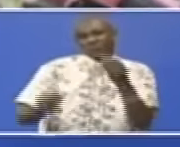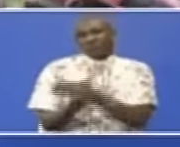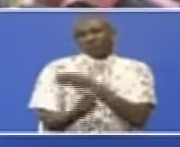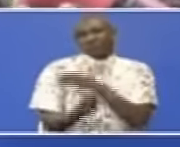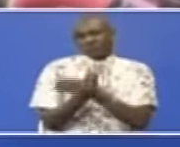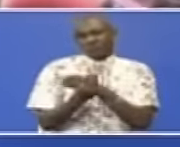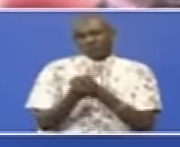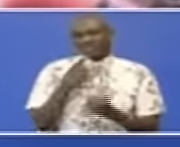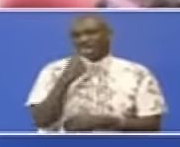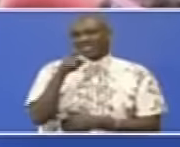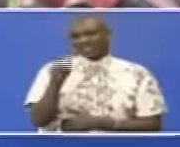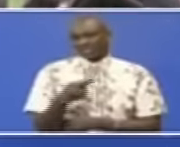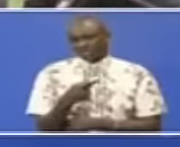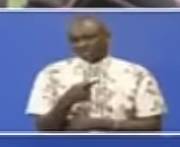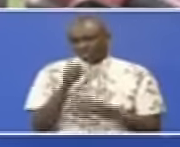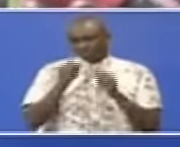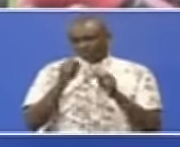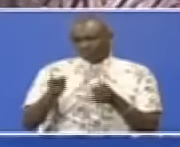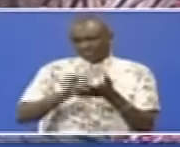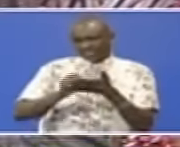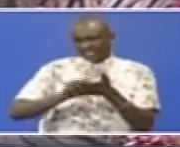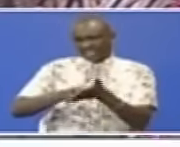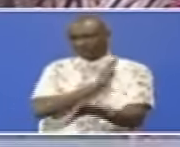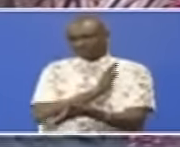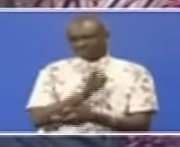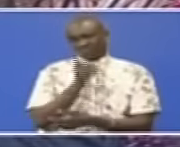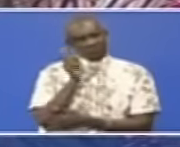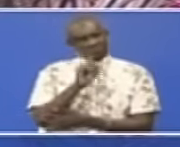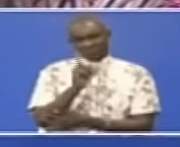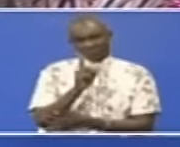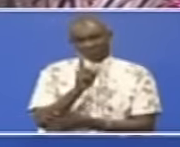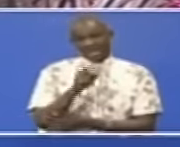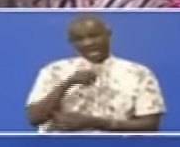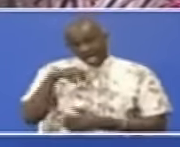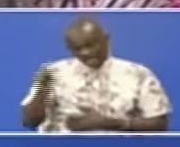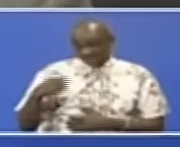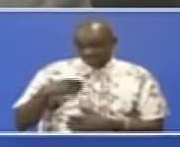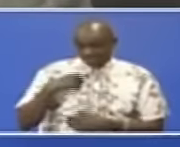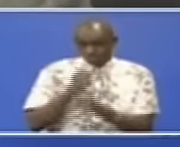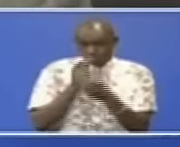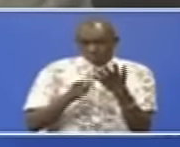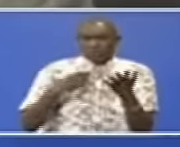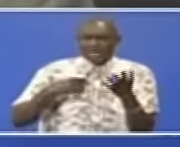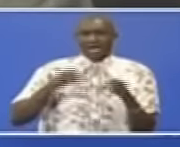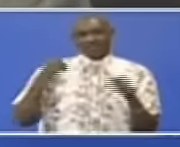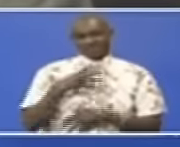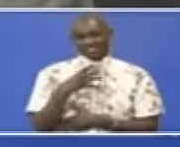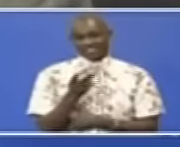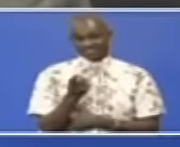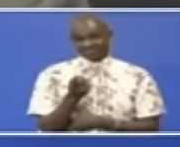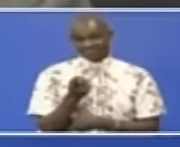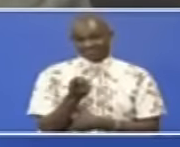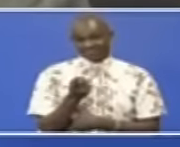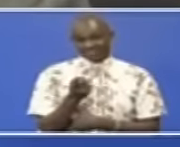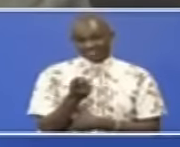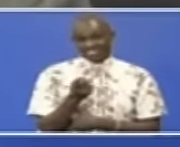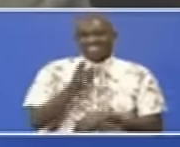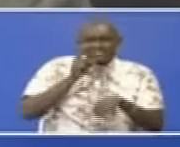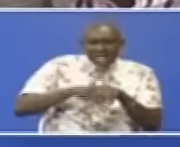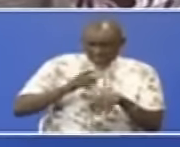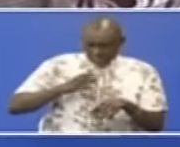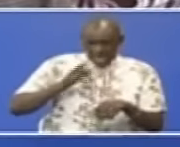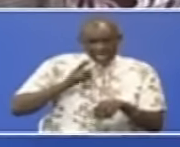laki moja, ndio uondoe sahihi yako. And that even us as KANU, we are very much afraid. During our